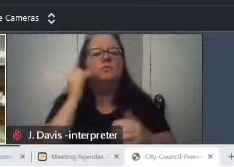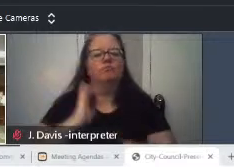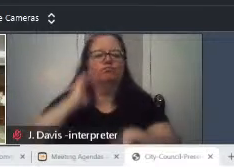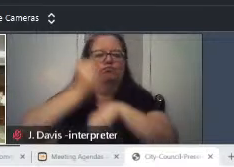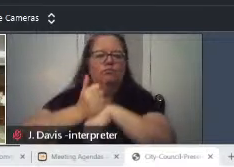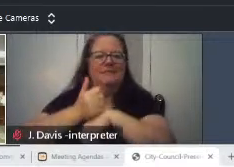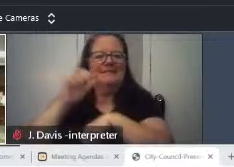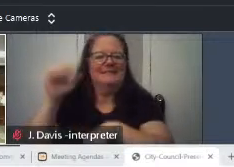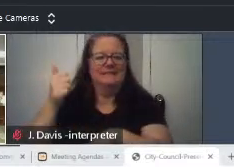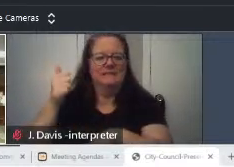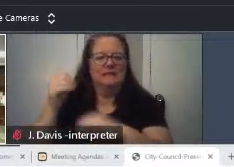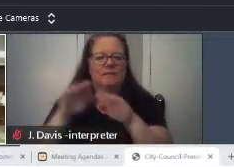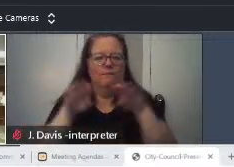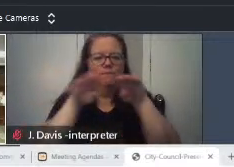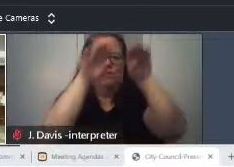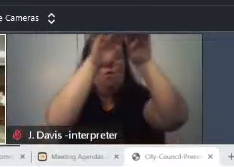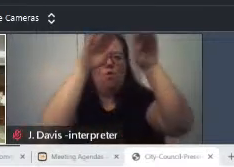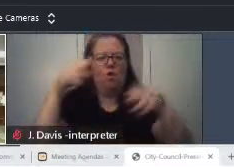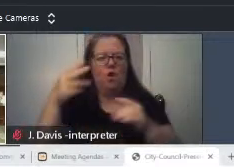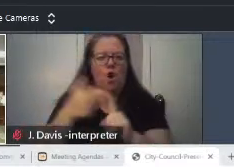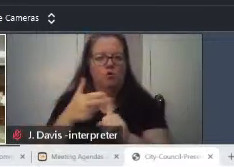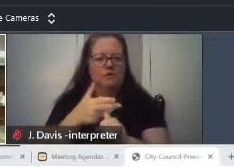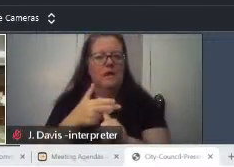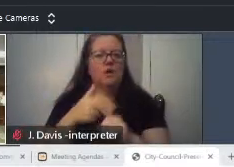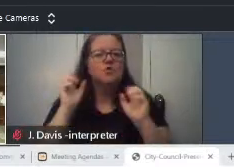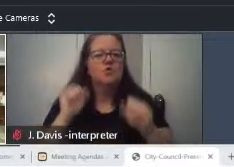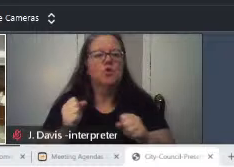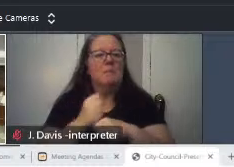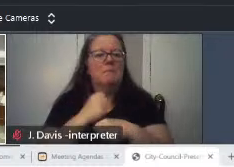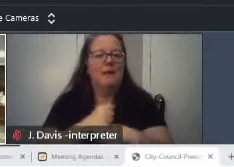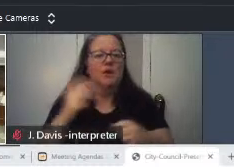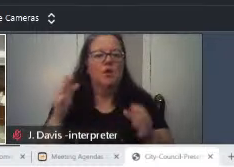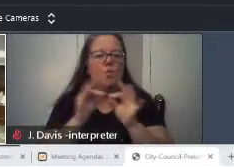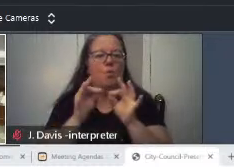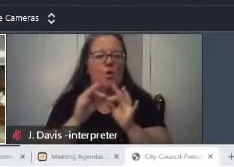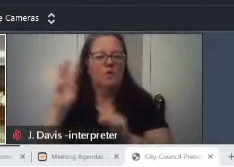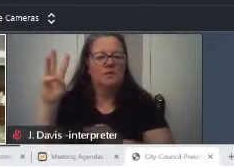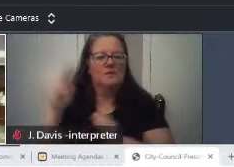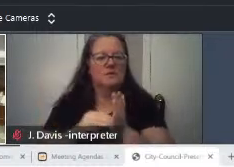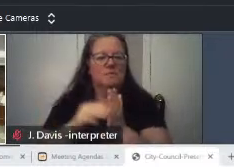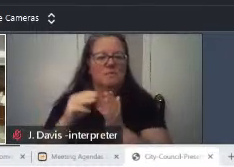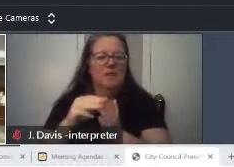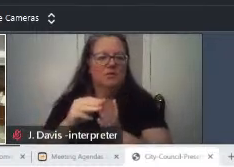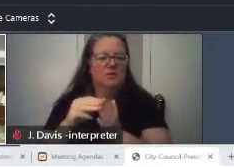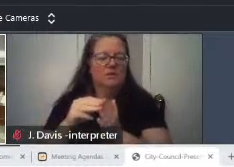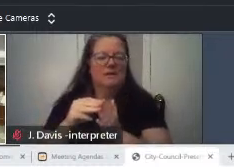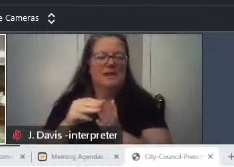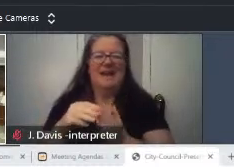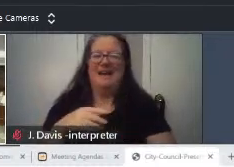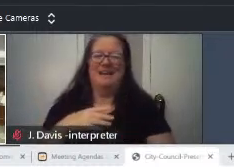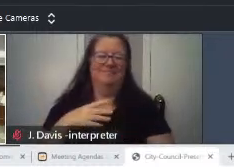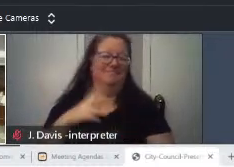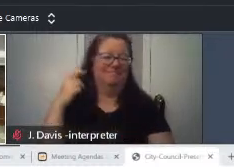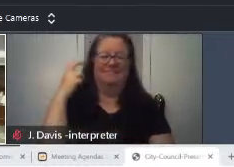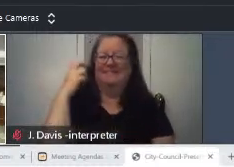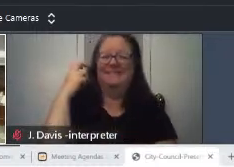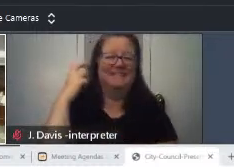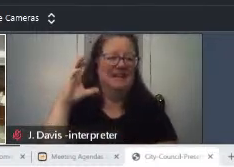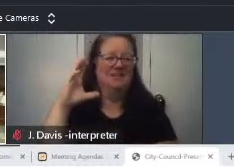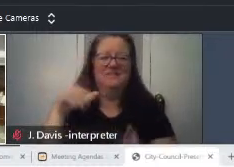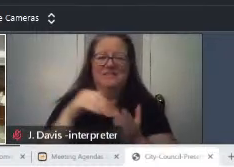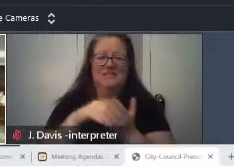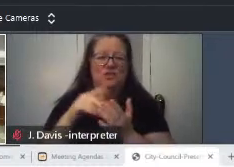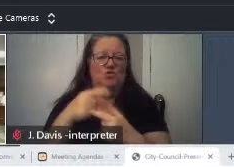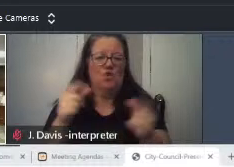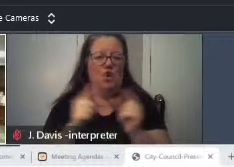on it, you could make that worth $6 million, but I don't think Central Garden is going to want a big 10-story hotel on